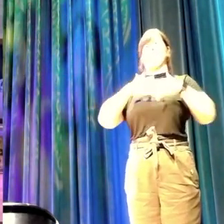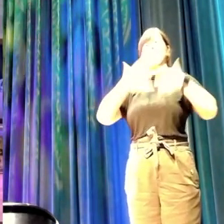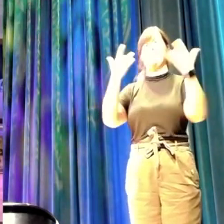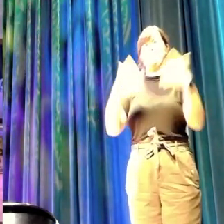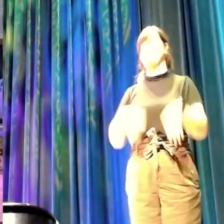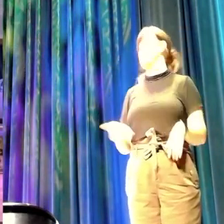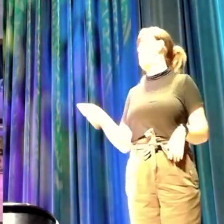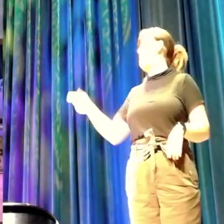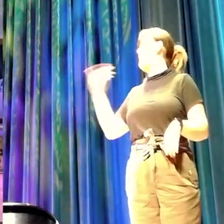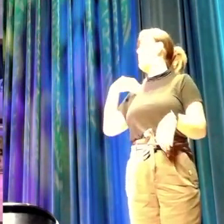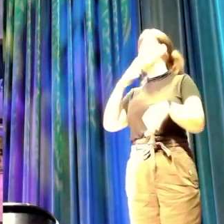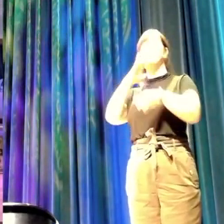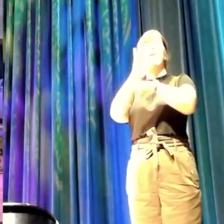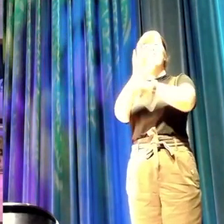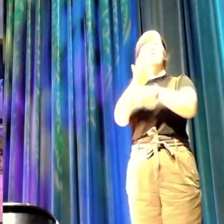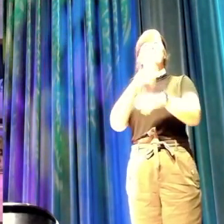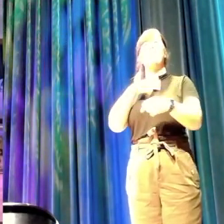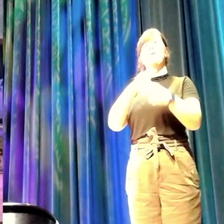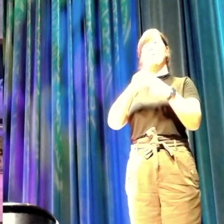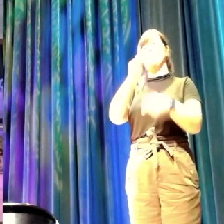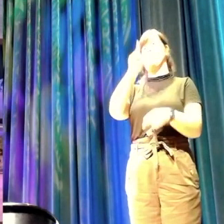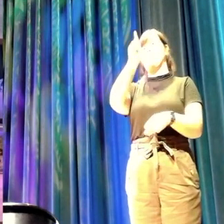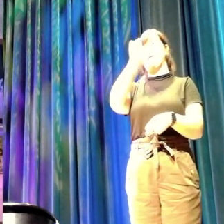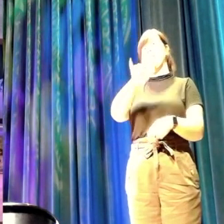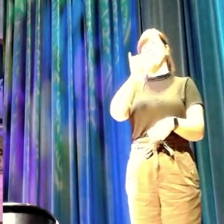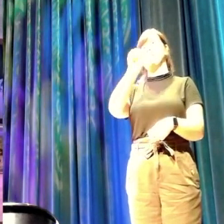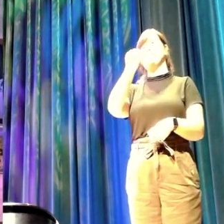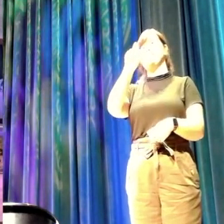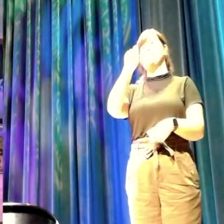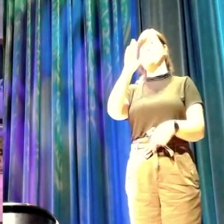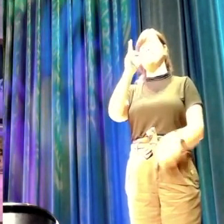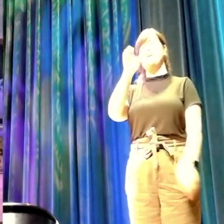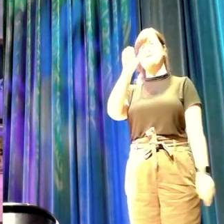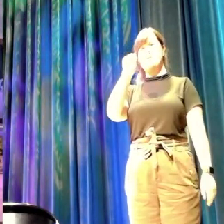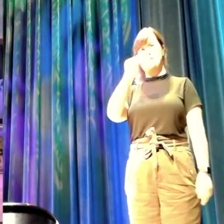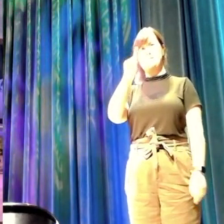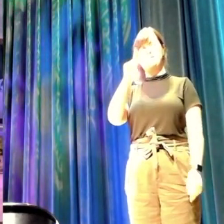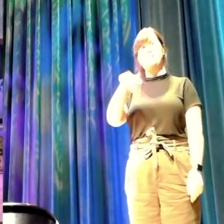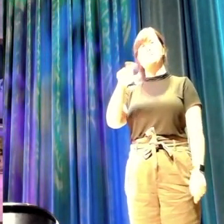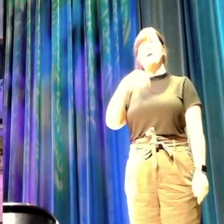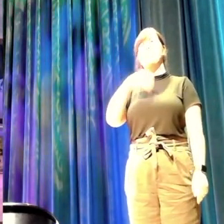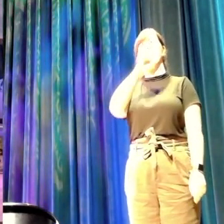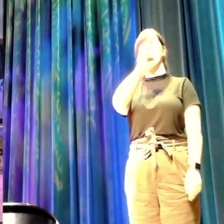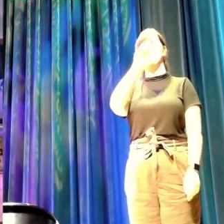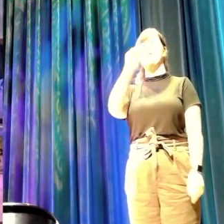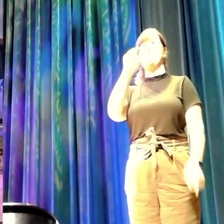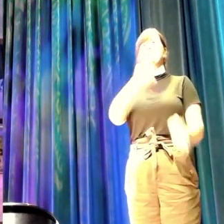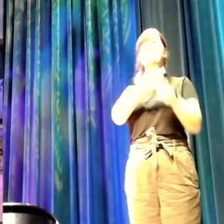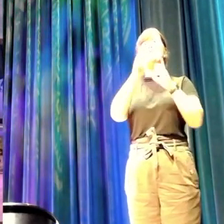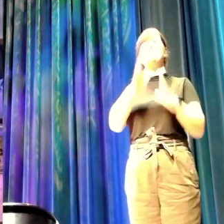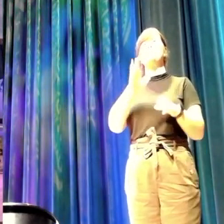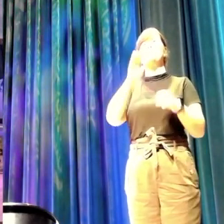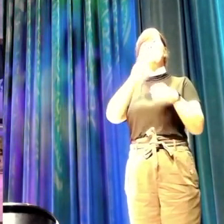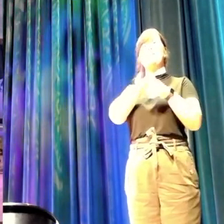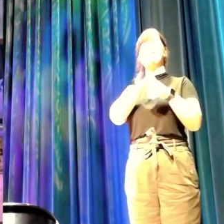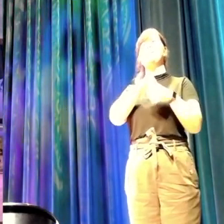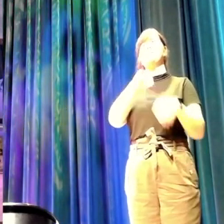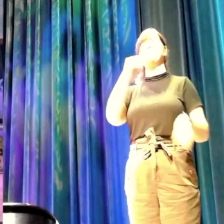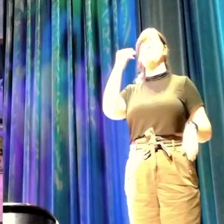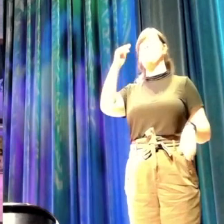Good afternoon, my name is Kelly Sanchez. I am the O&M in the Mobile office. We have been waiting for this get together